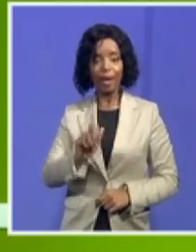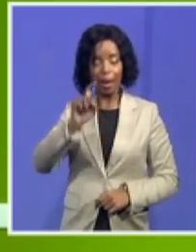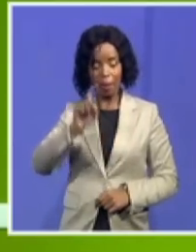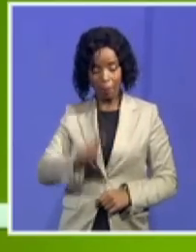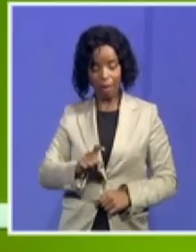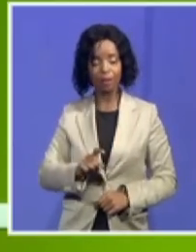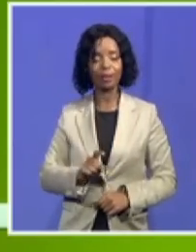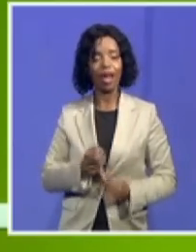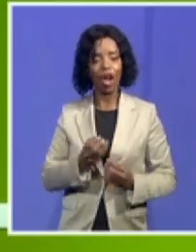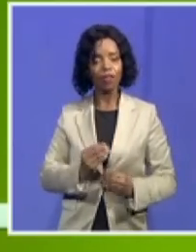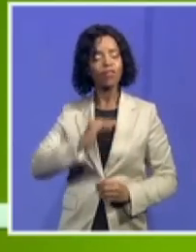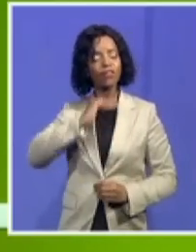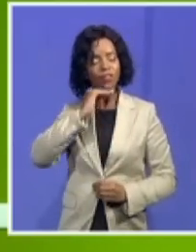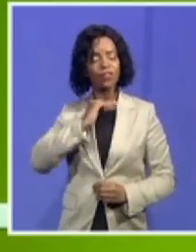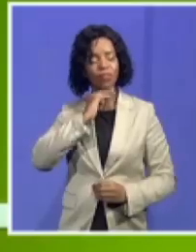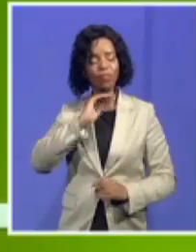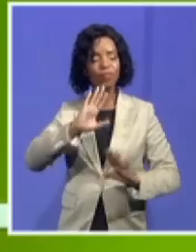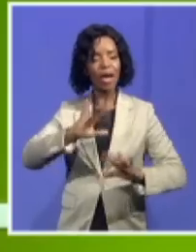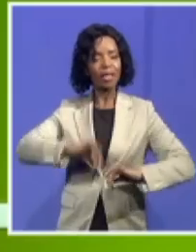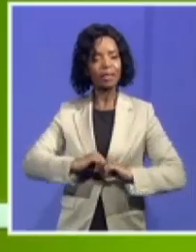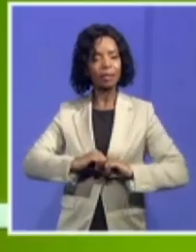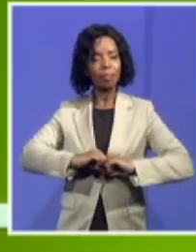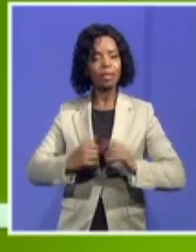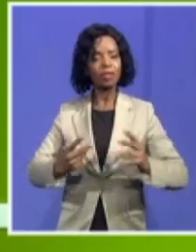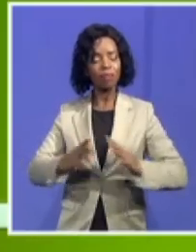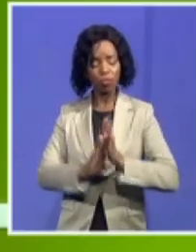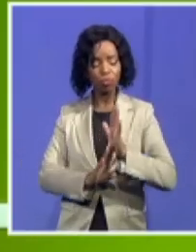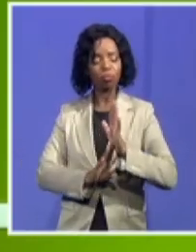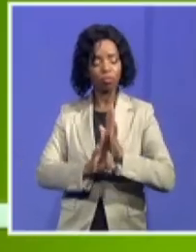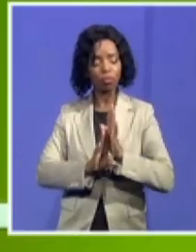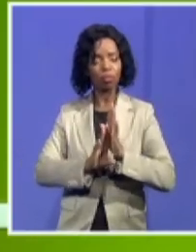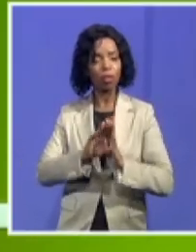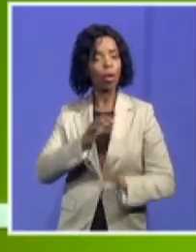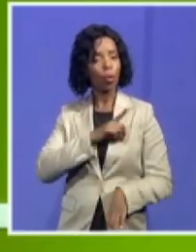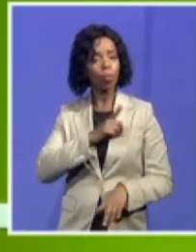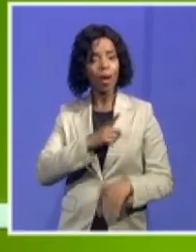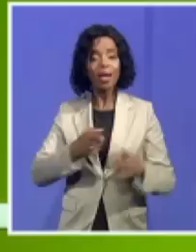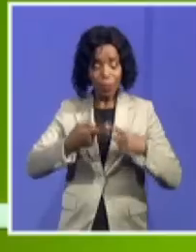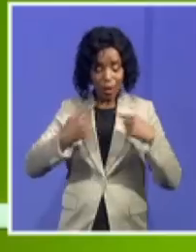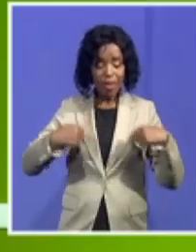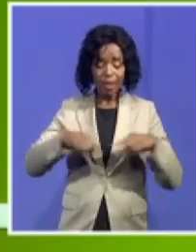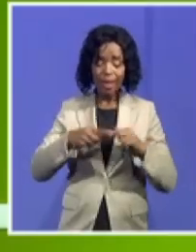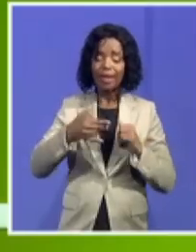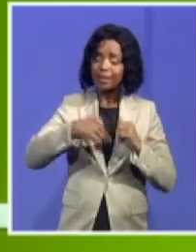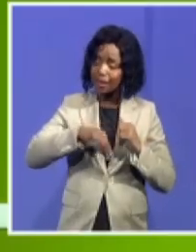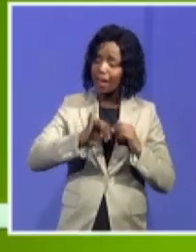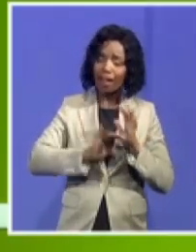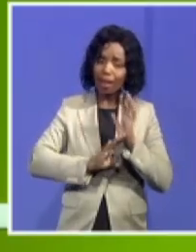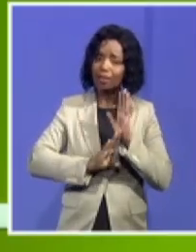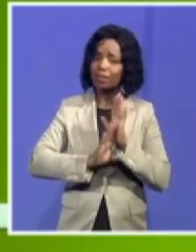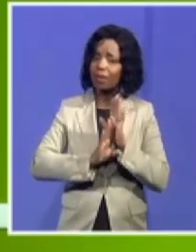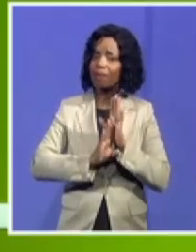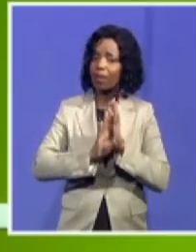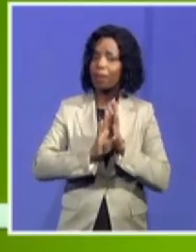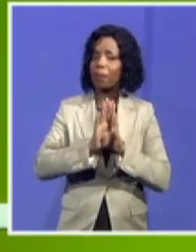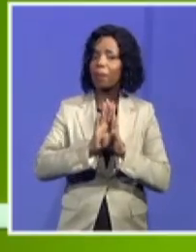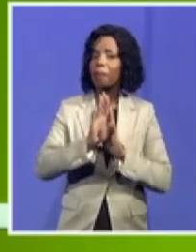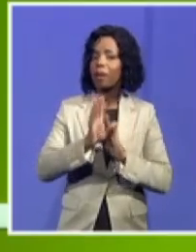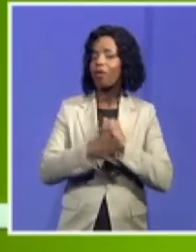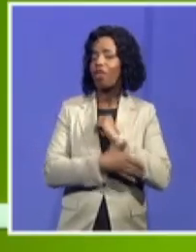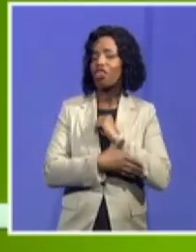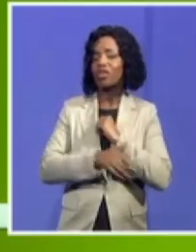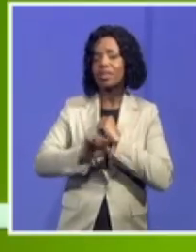space, because we are still in development, and that space is absolutely